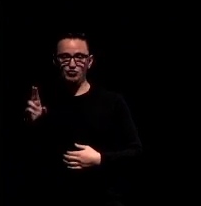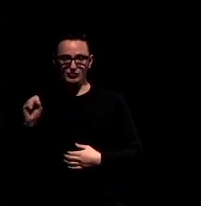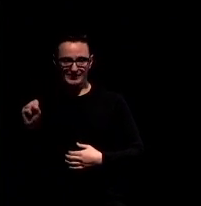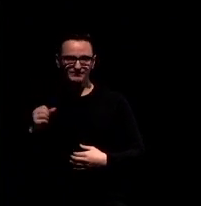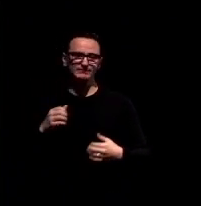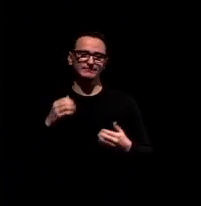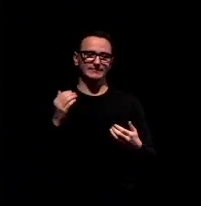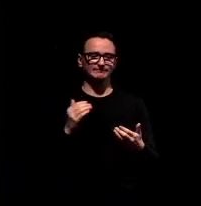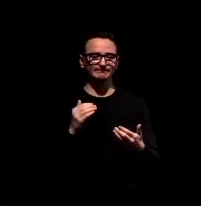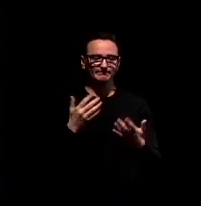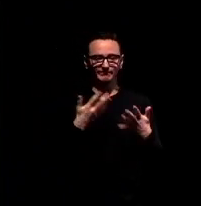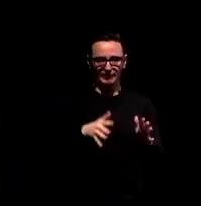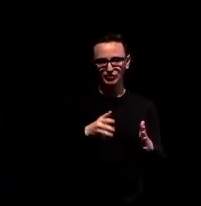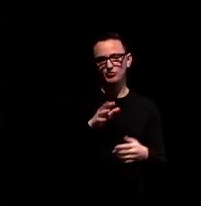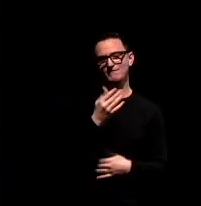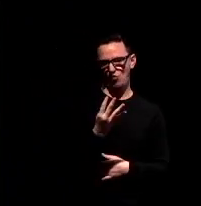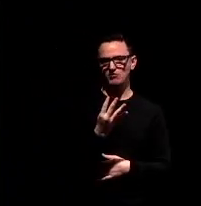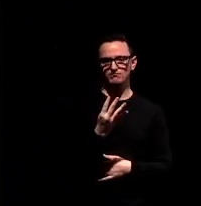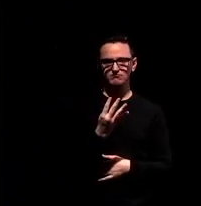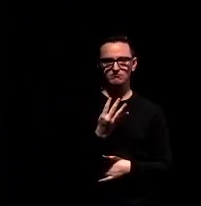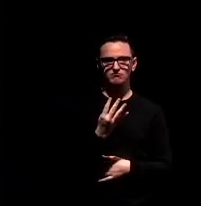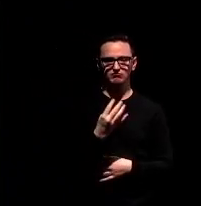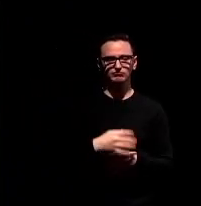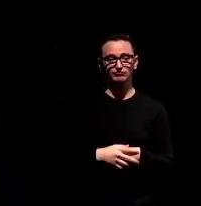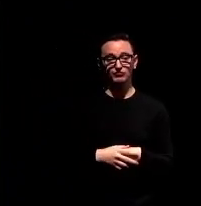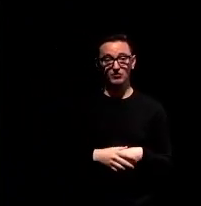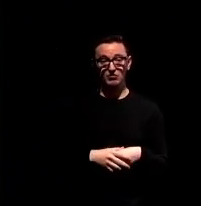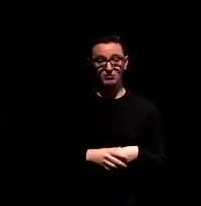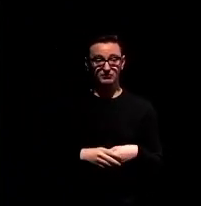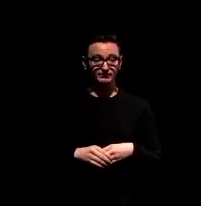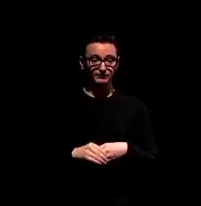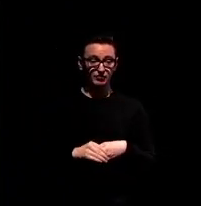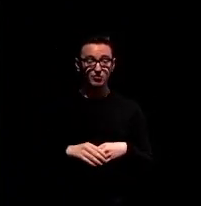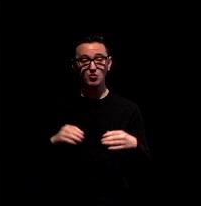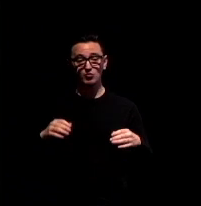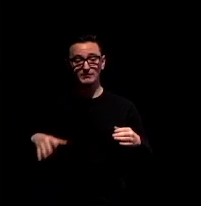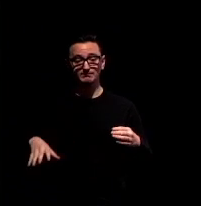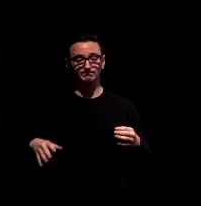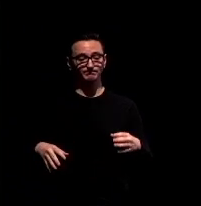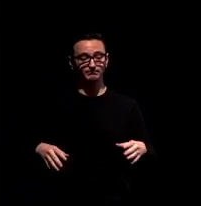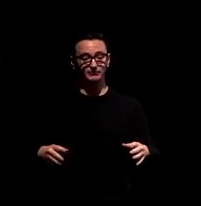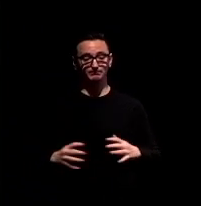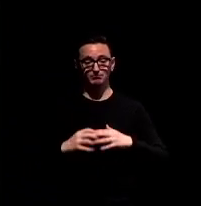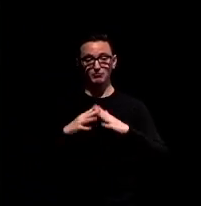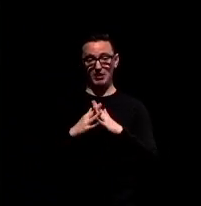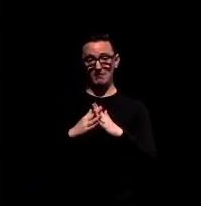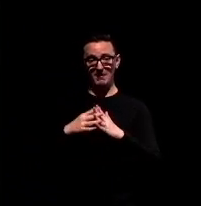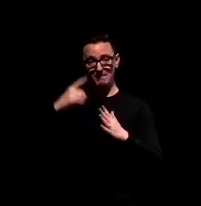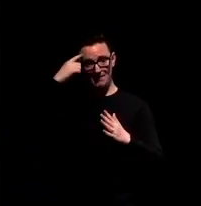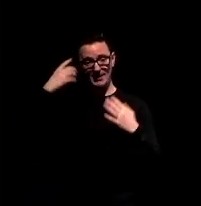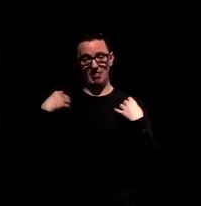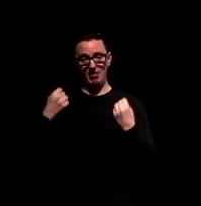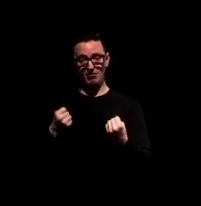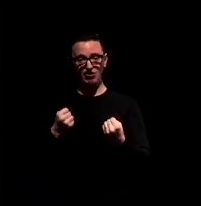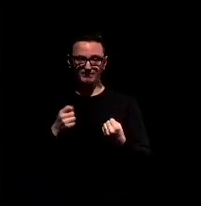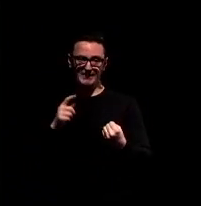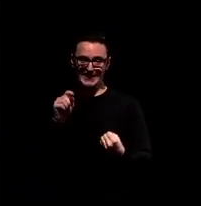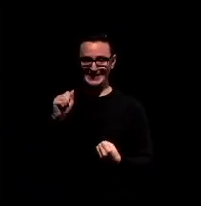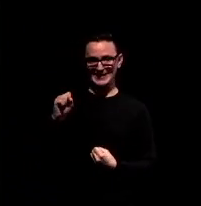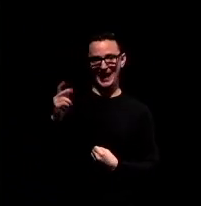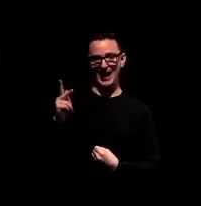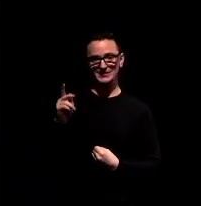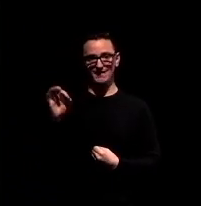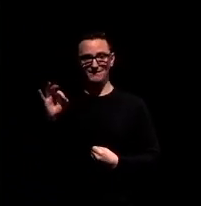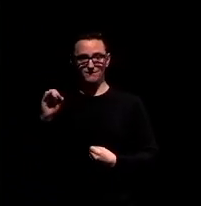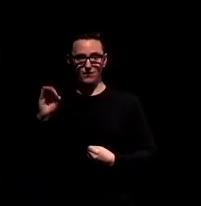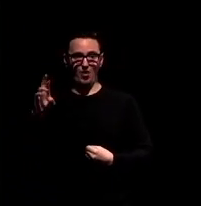a culturally informed and responsive mental health task force, which started meeting last fall. And we really want to look more, what are those barriers that are preventing